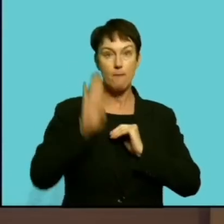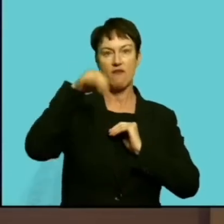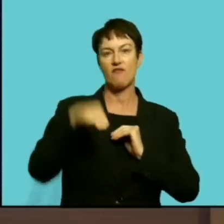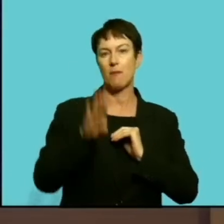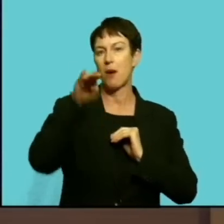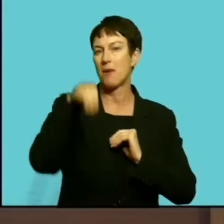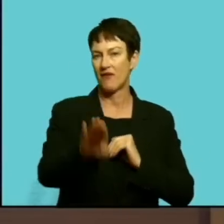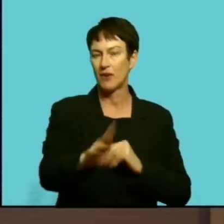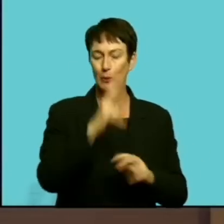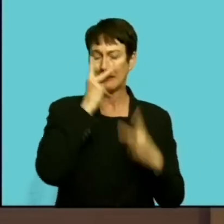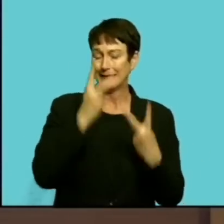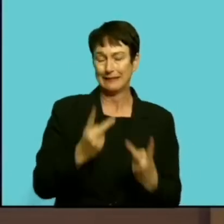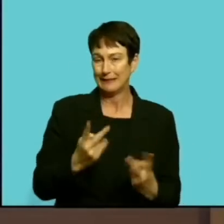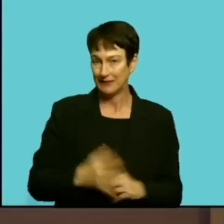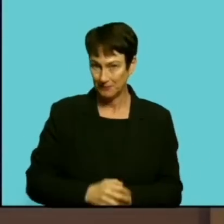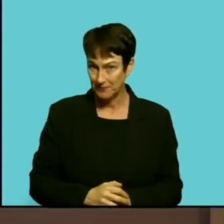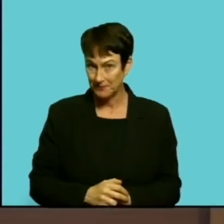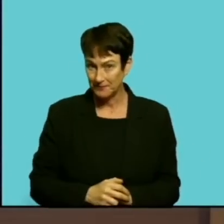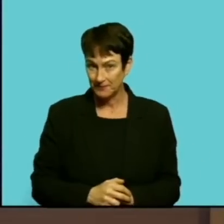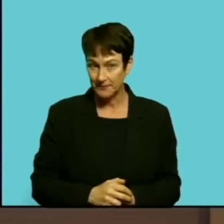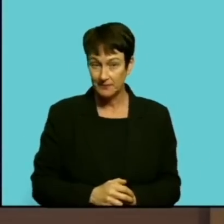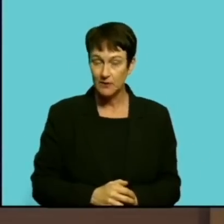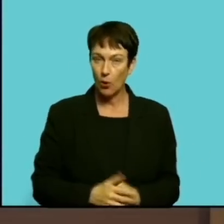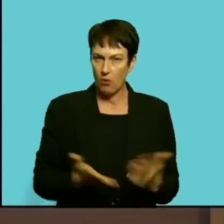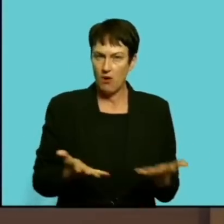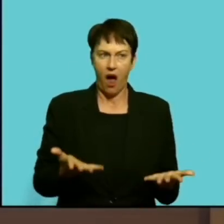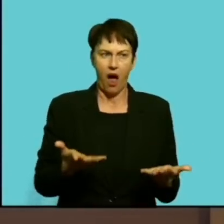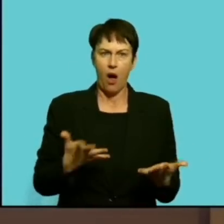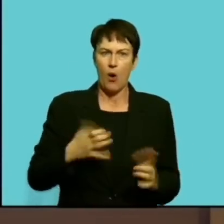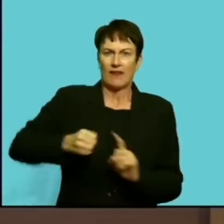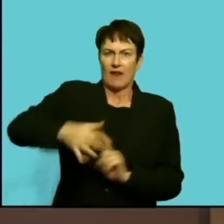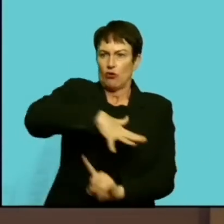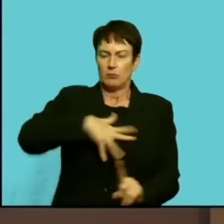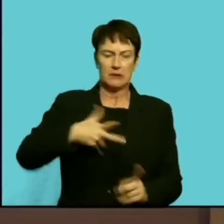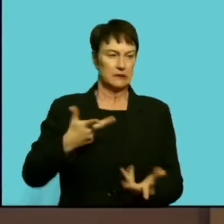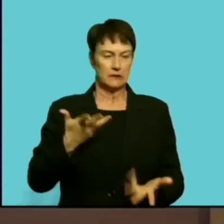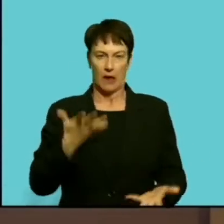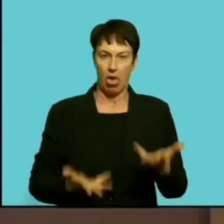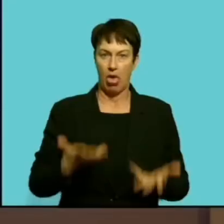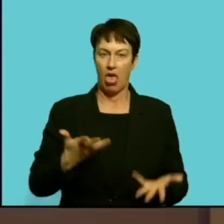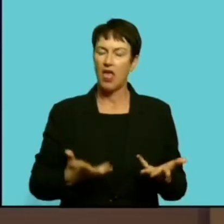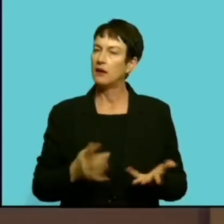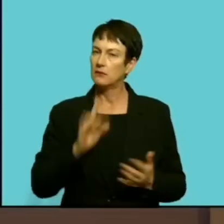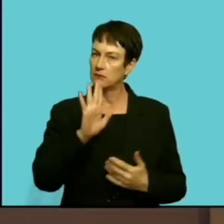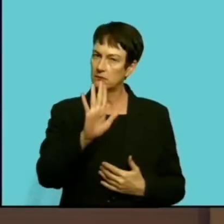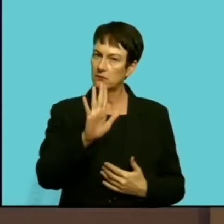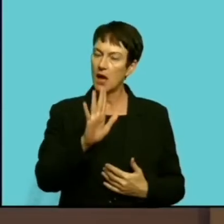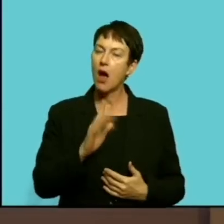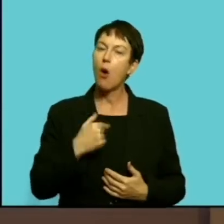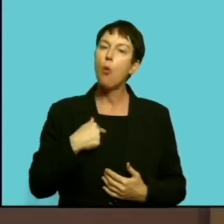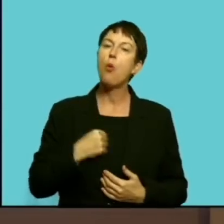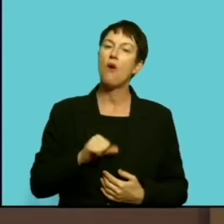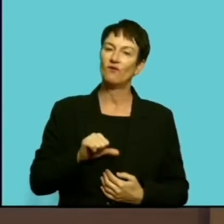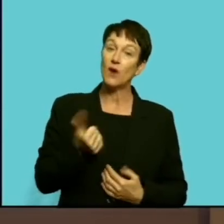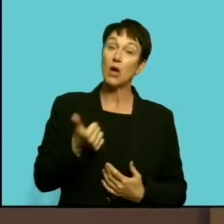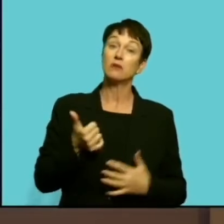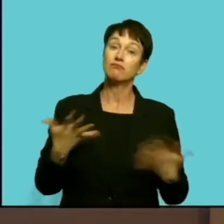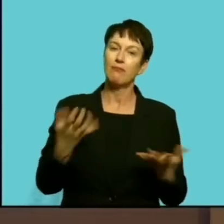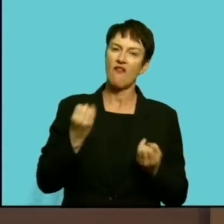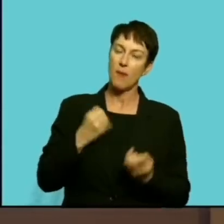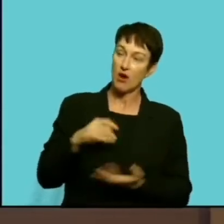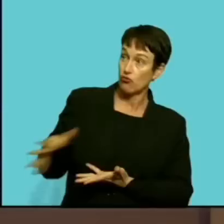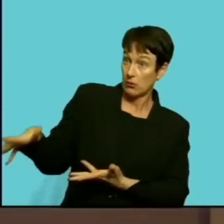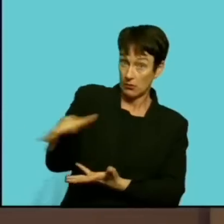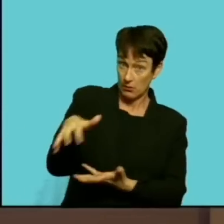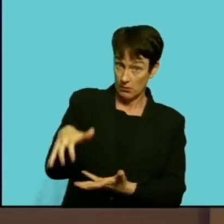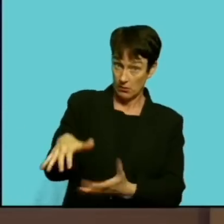In this uncertain environment, policy decisions will continue to be data dependent and sensitive to the